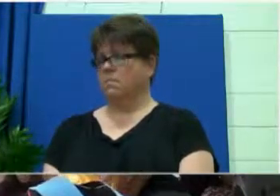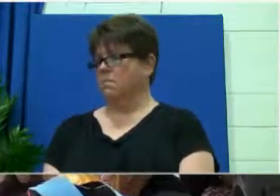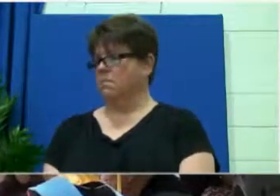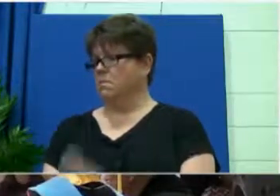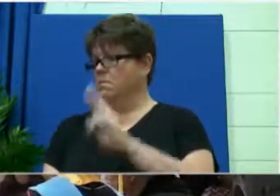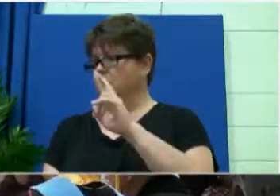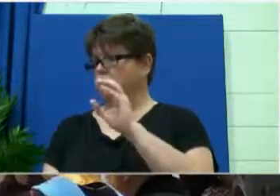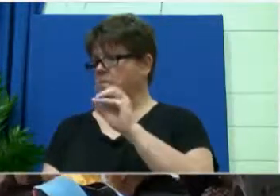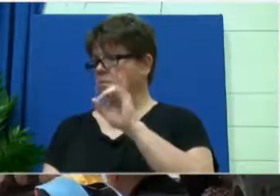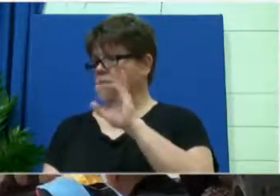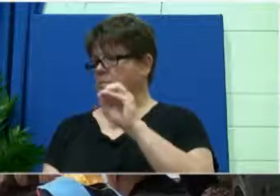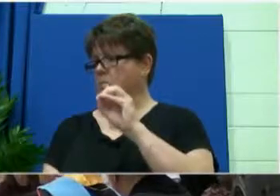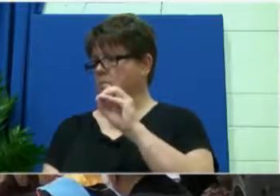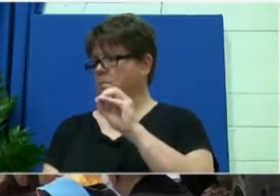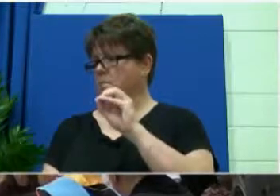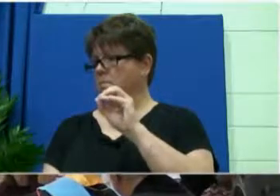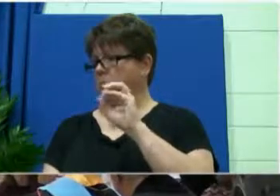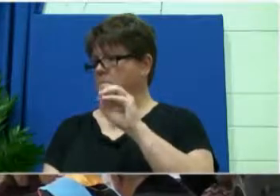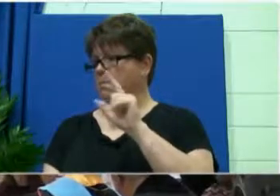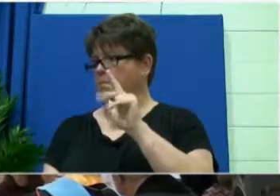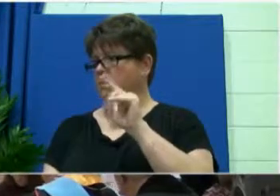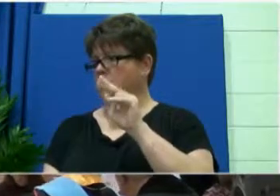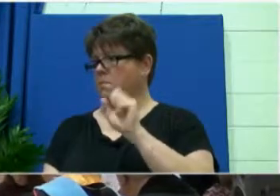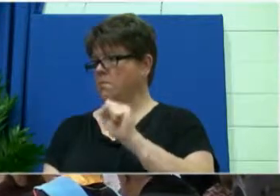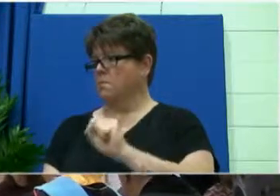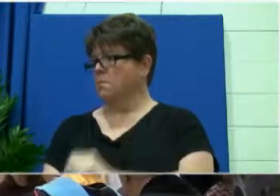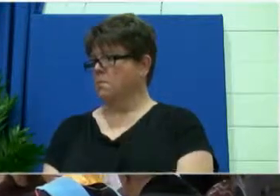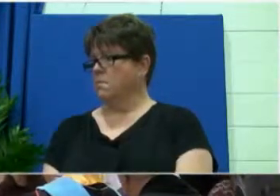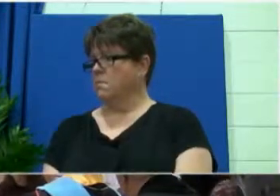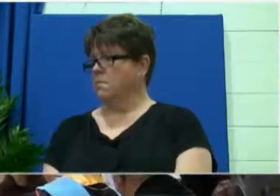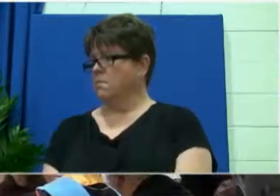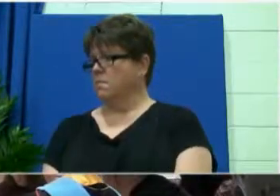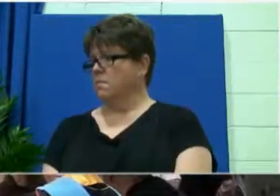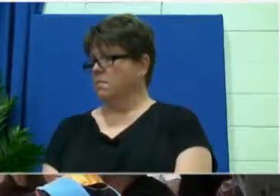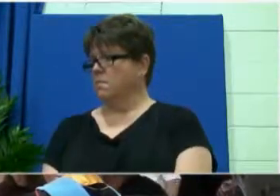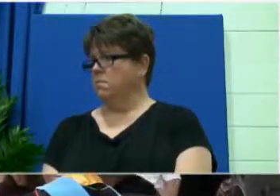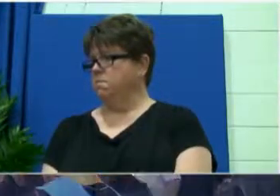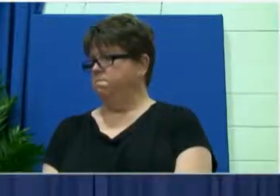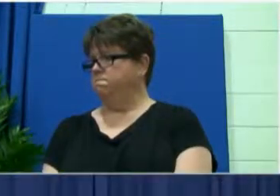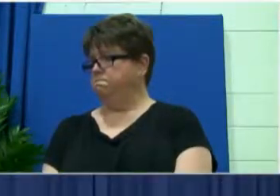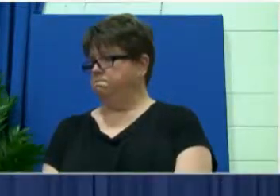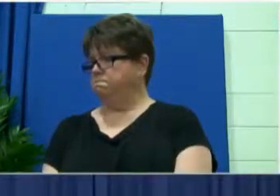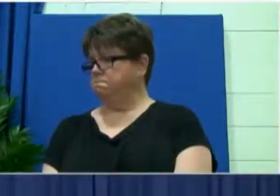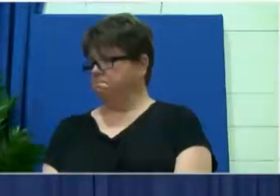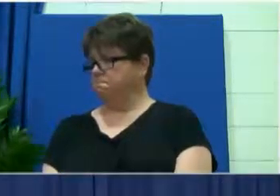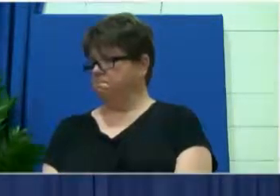Rocio Avalos, Associate in Applied Science, Radiologic Technology.